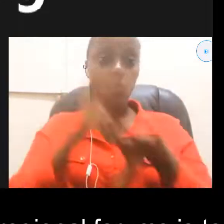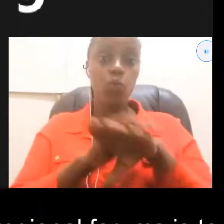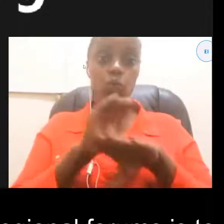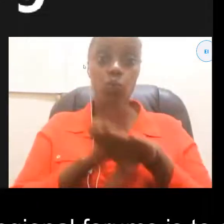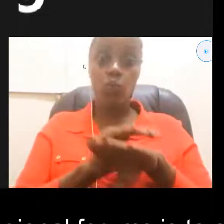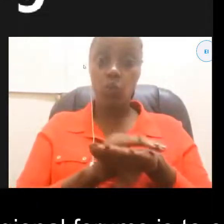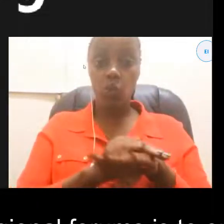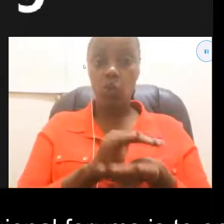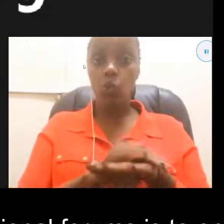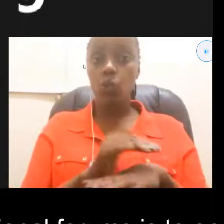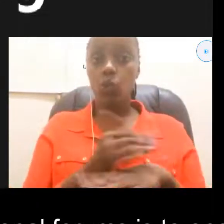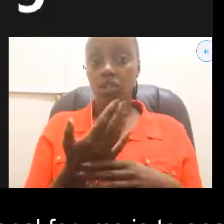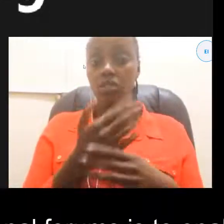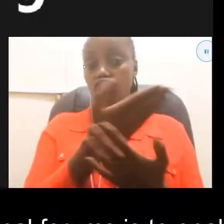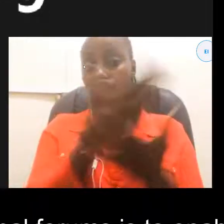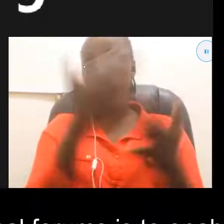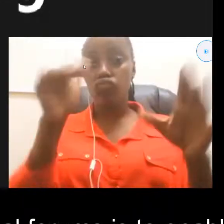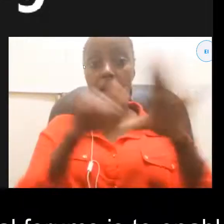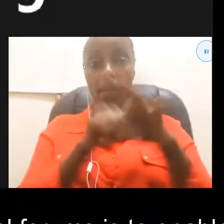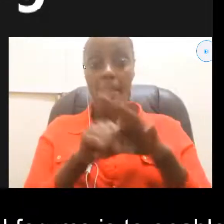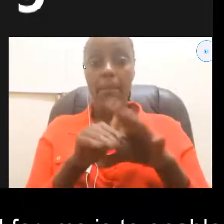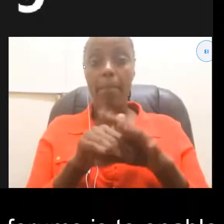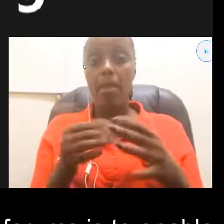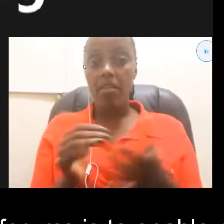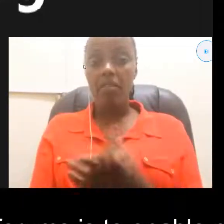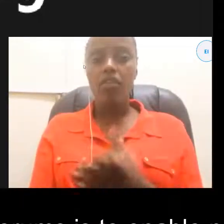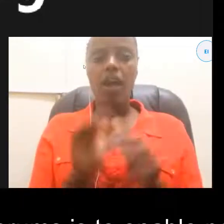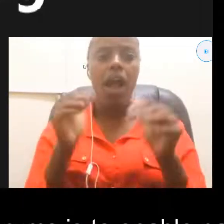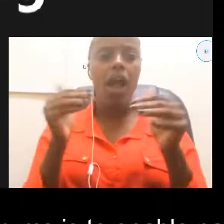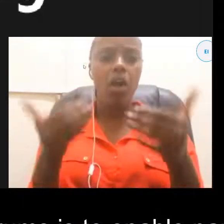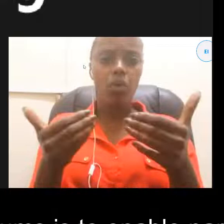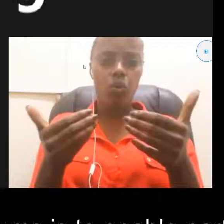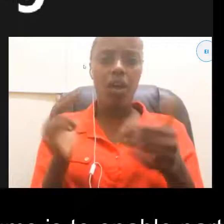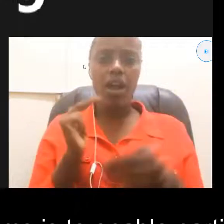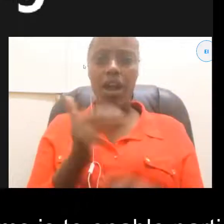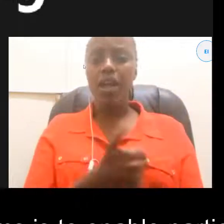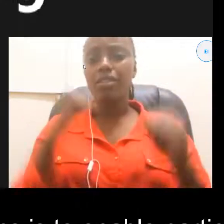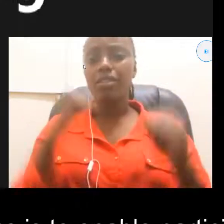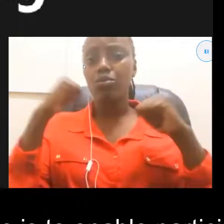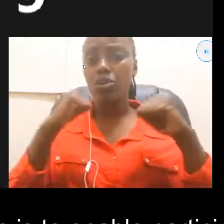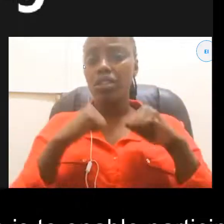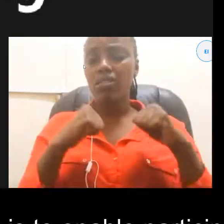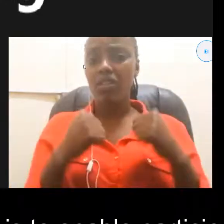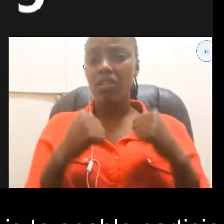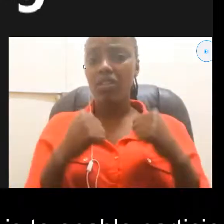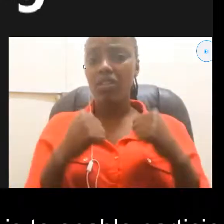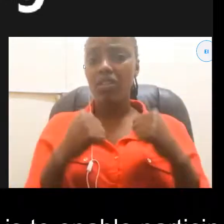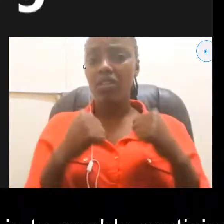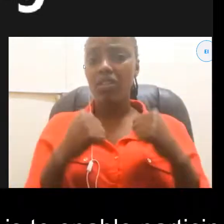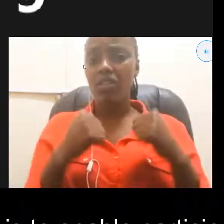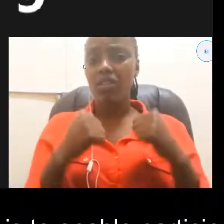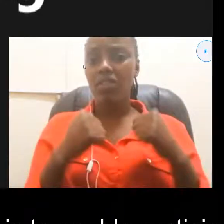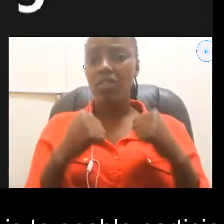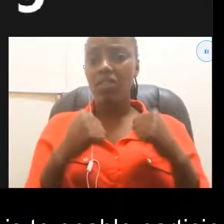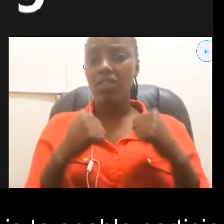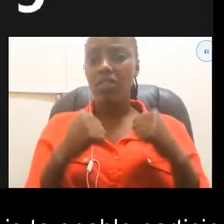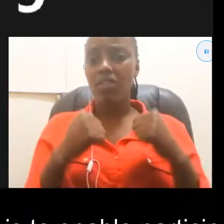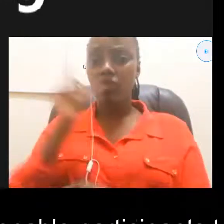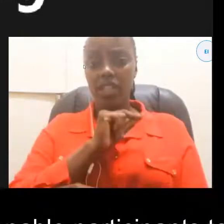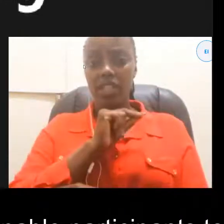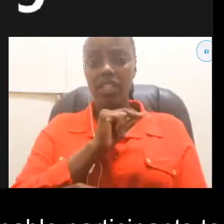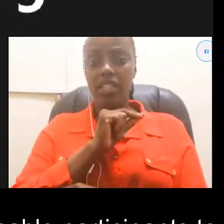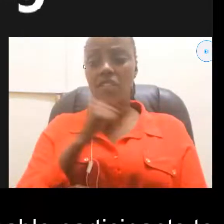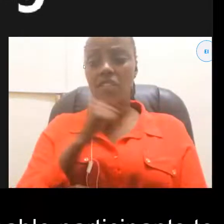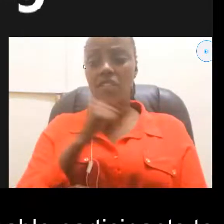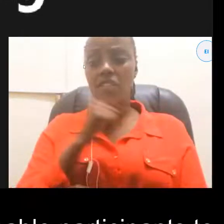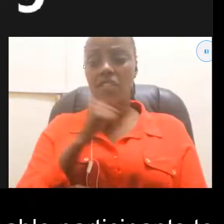us members, really. How do we, we've already started this engagement yesterday with the